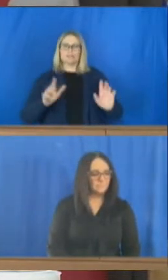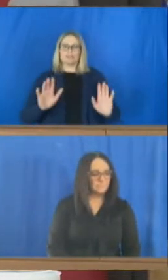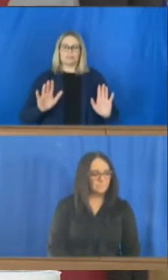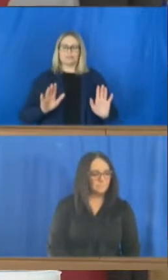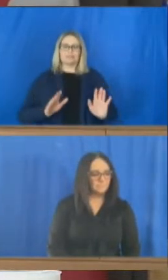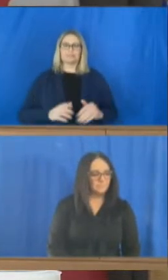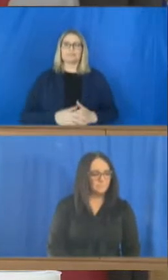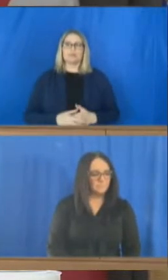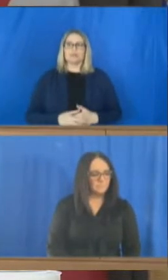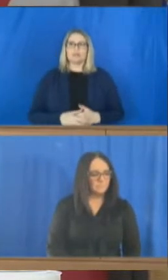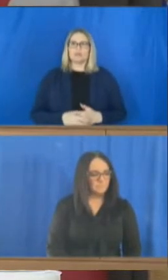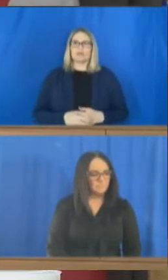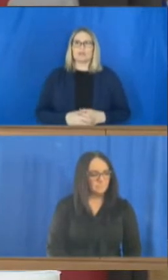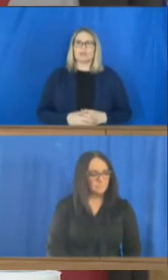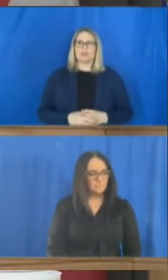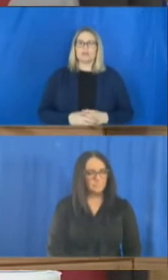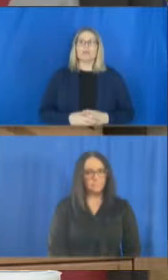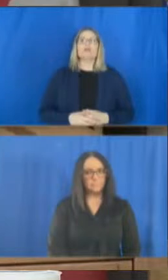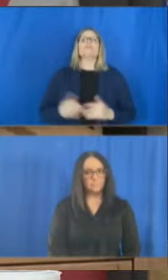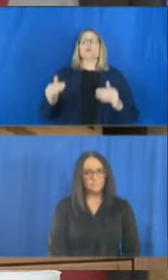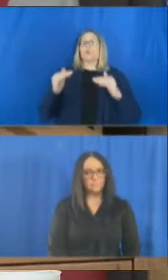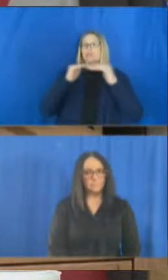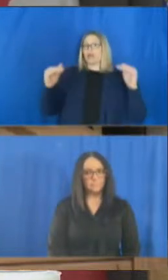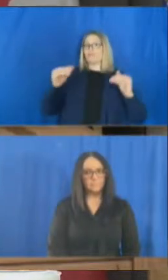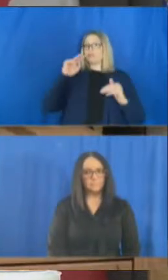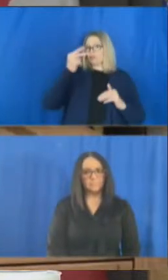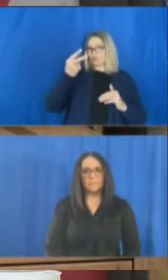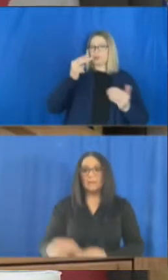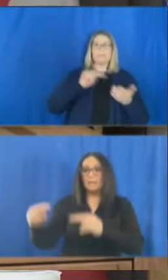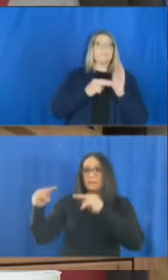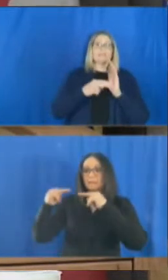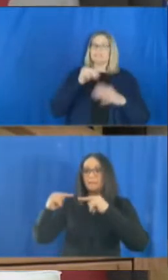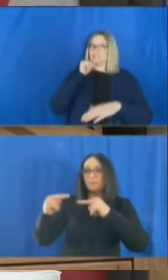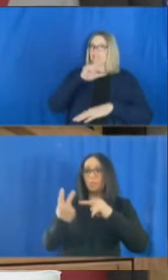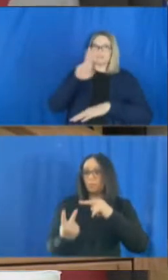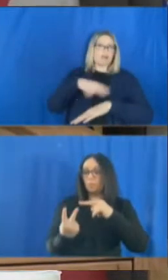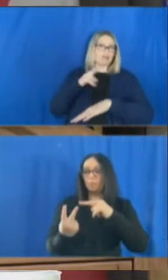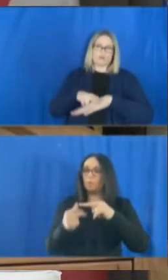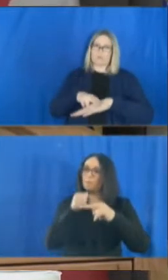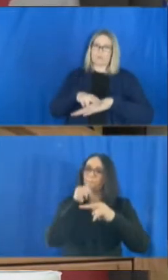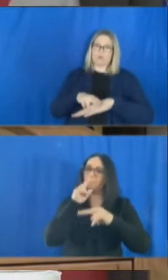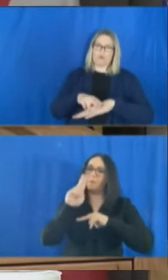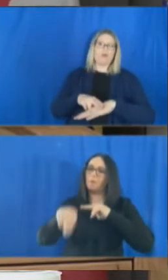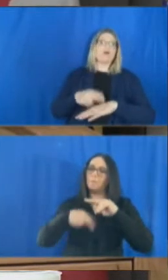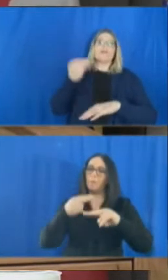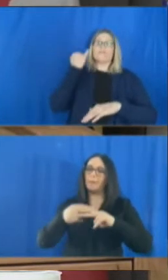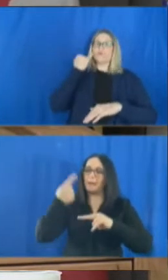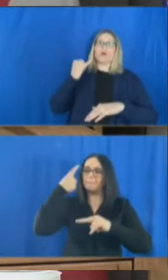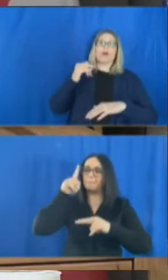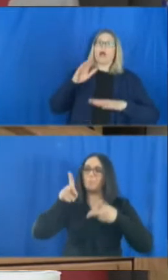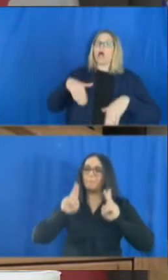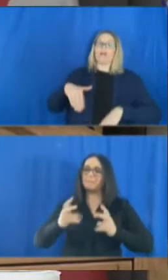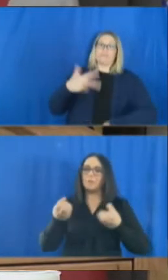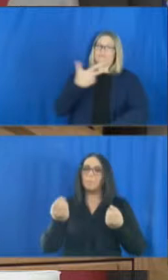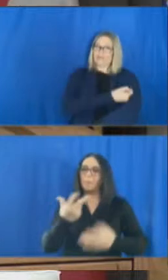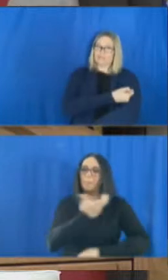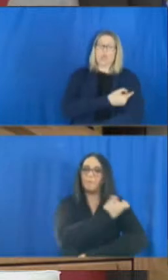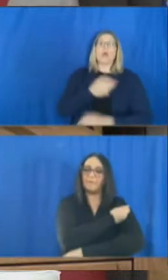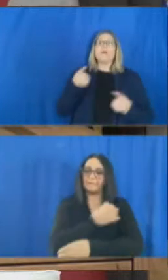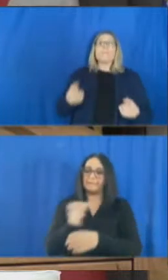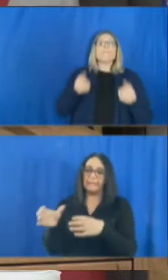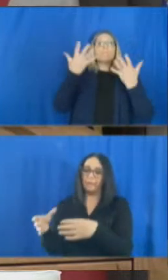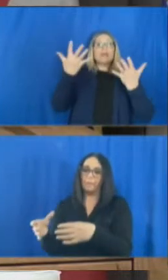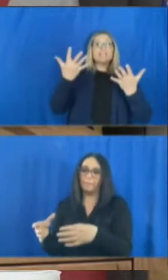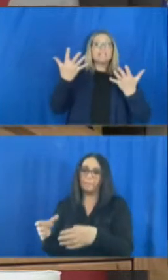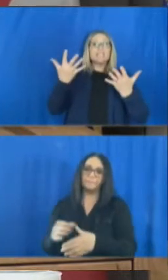participation require vaccination. So what we have done is basically focused on letting vaccinated individuals actually